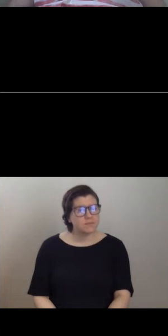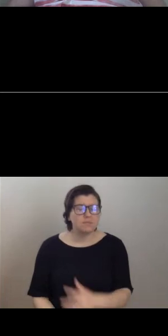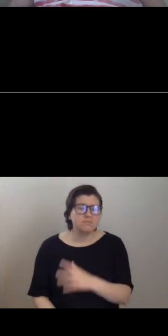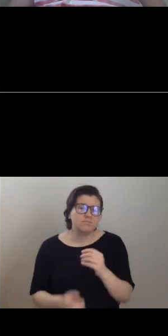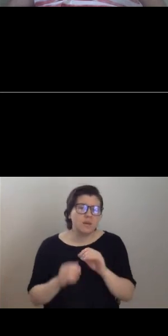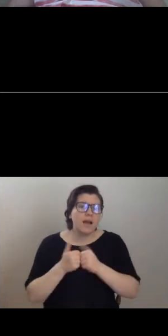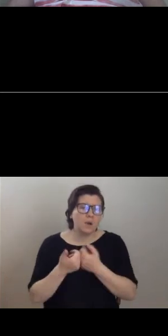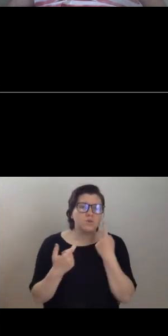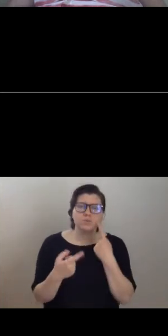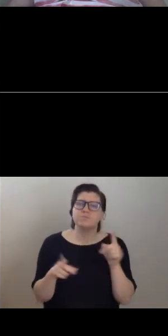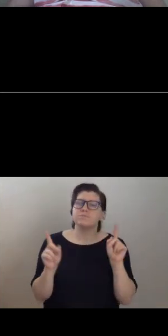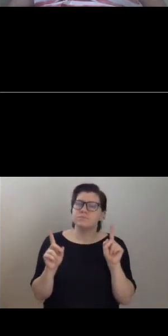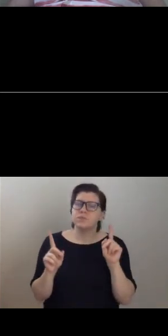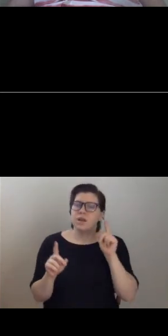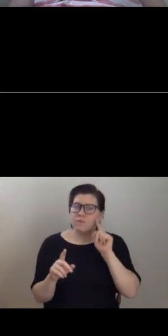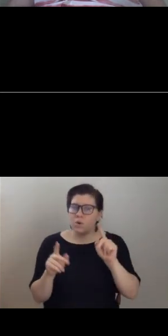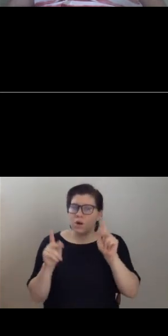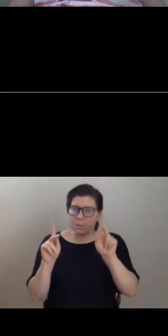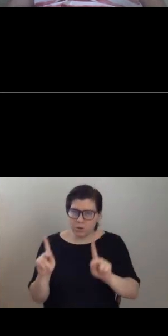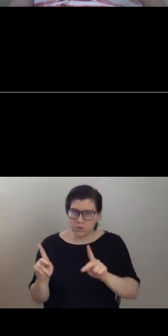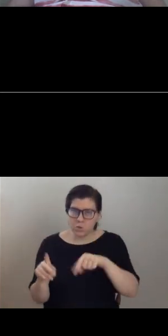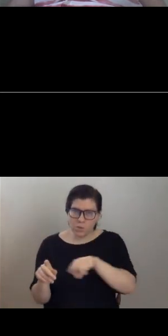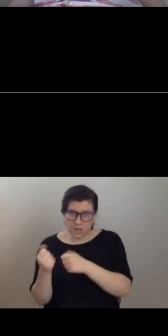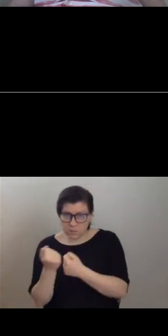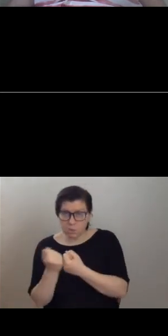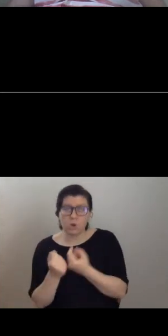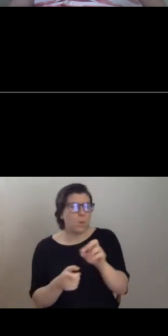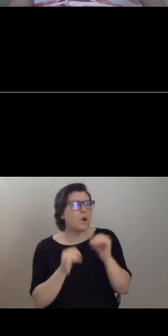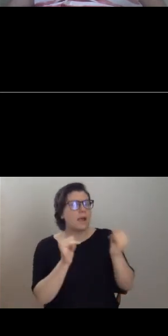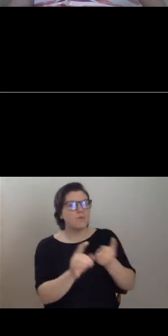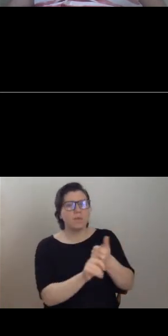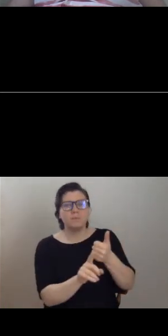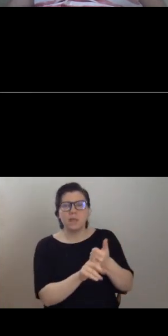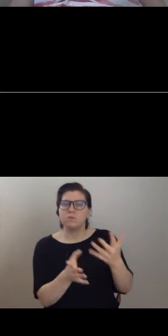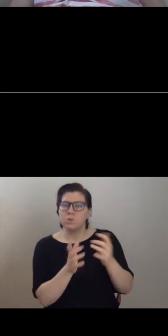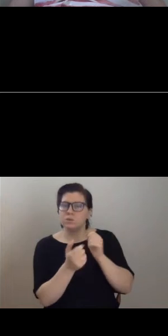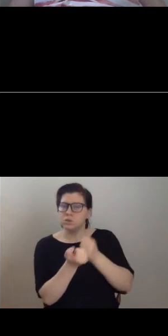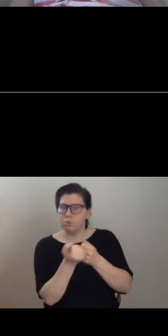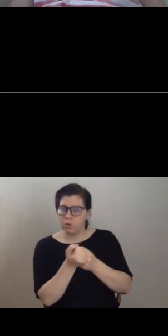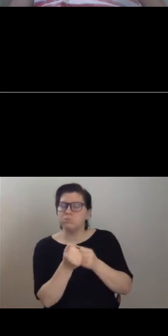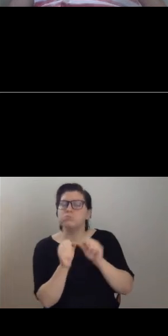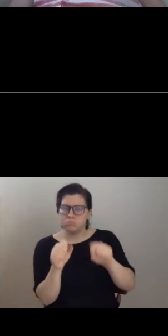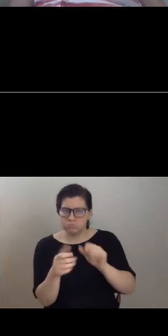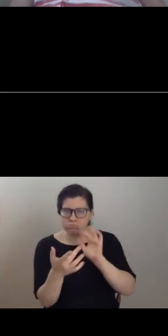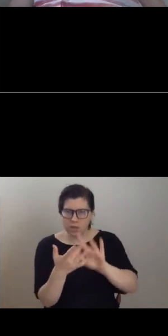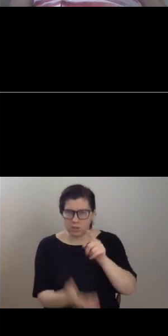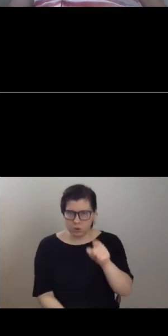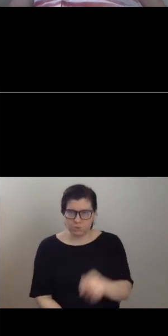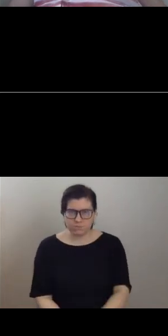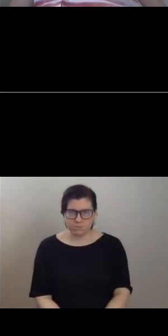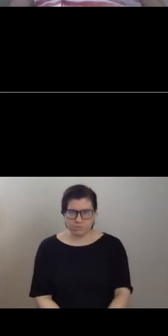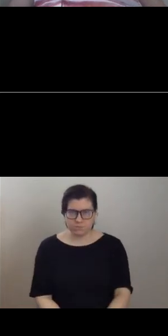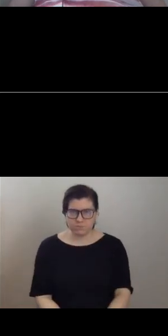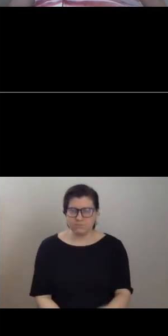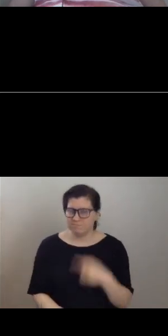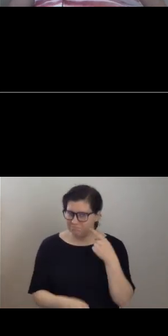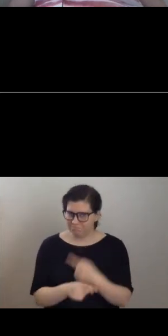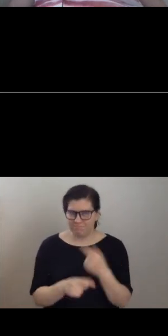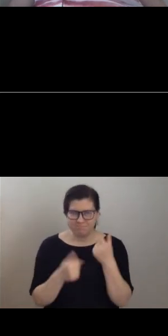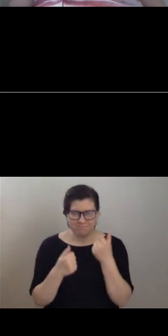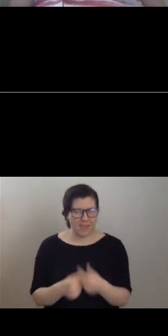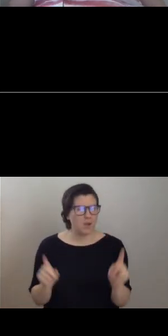done for someone that they support, or an individual themselves, of course, can contact you. That's correct. Anyone, happy